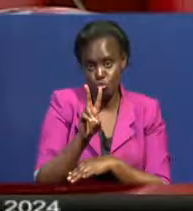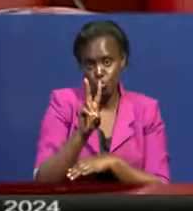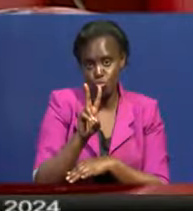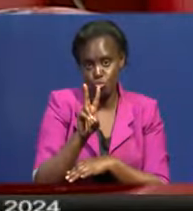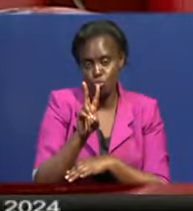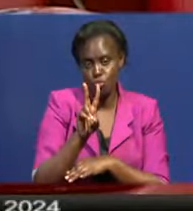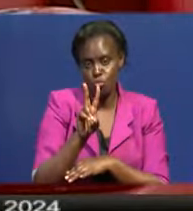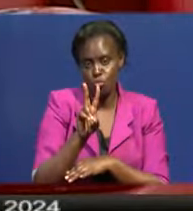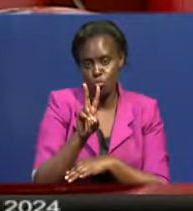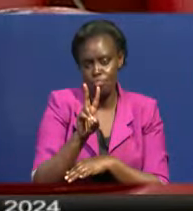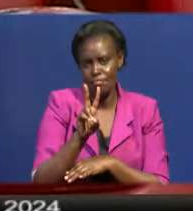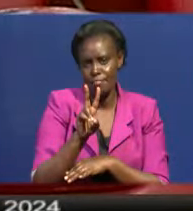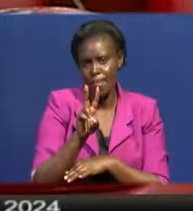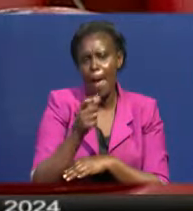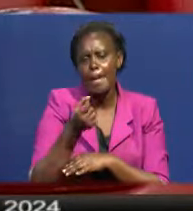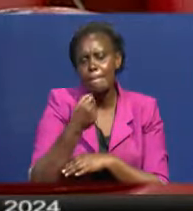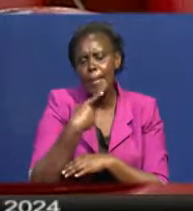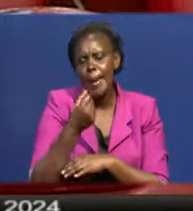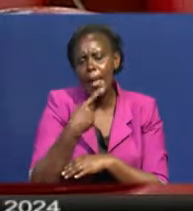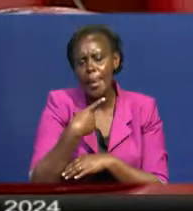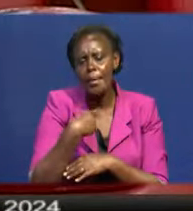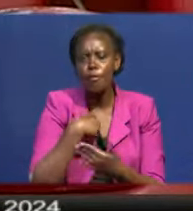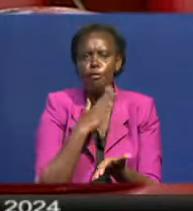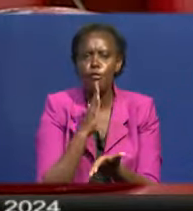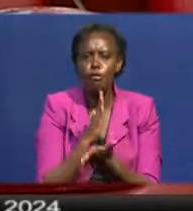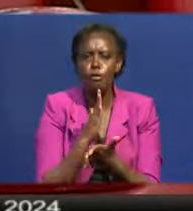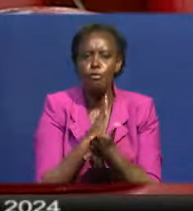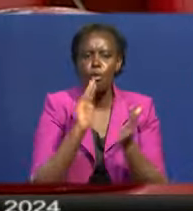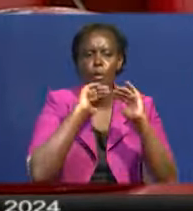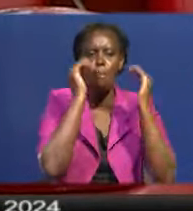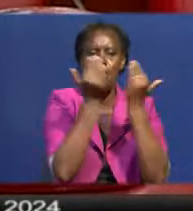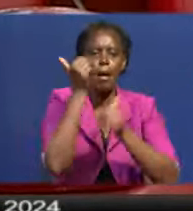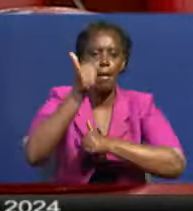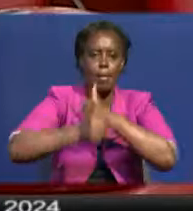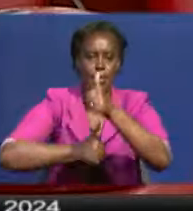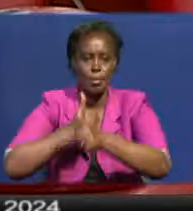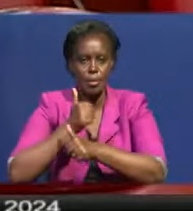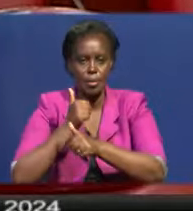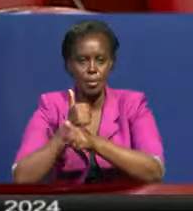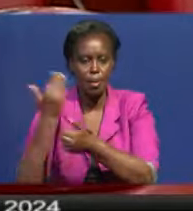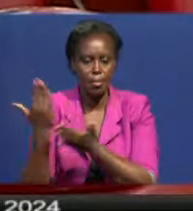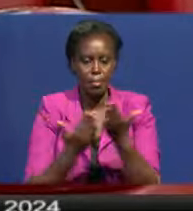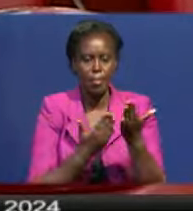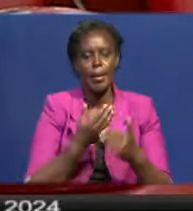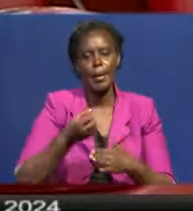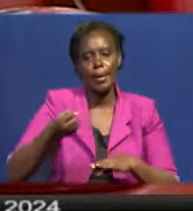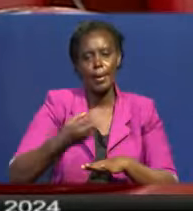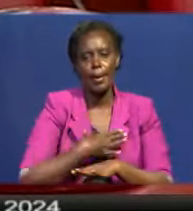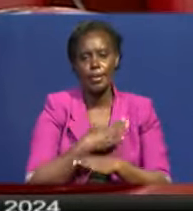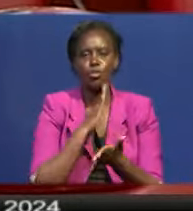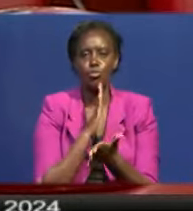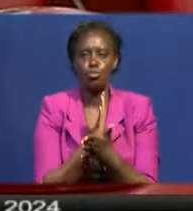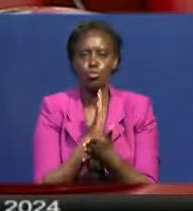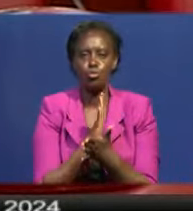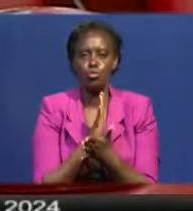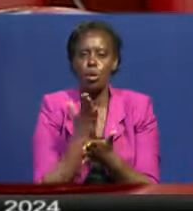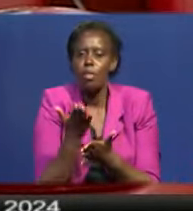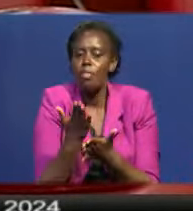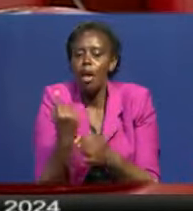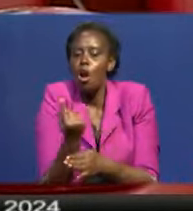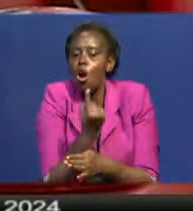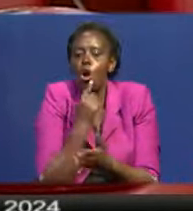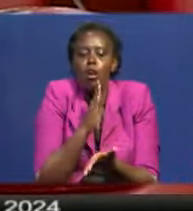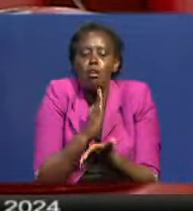262 pesticide products that have been confirmed by world science as causing cancer. In fact, they were not